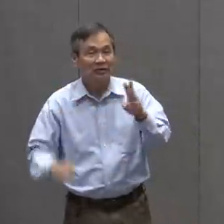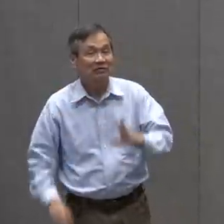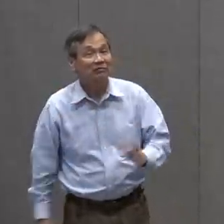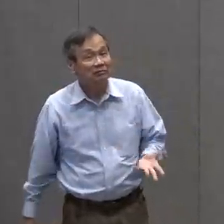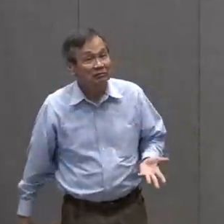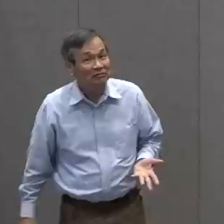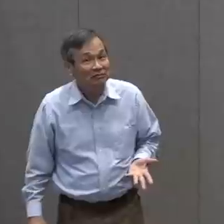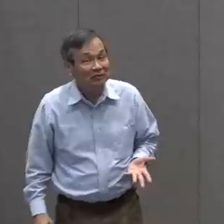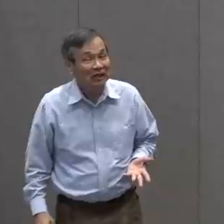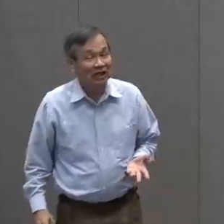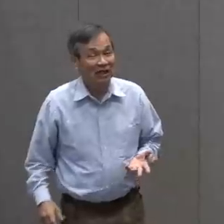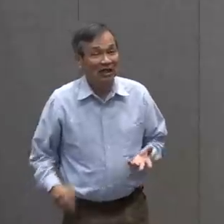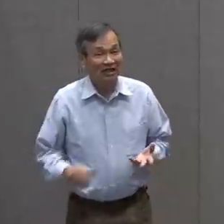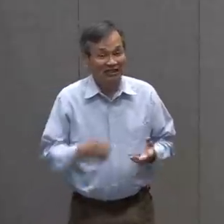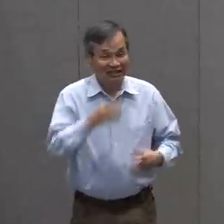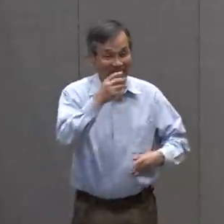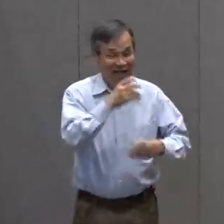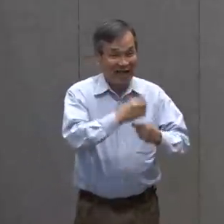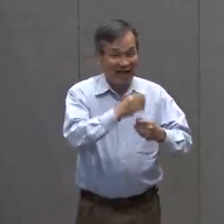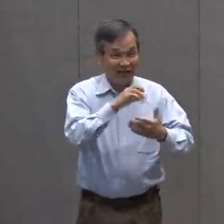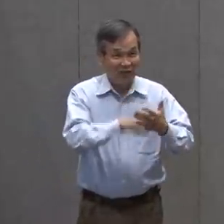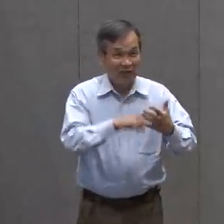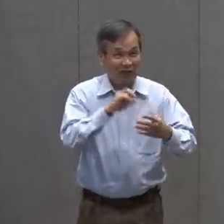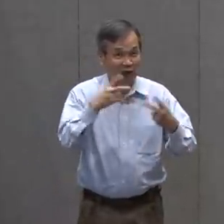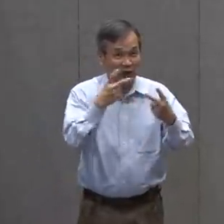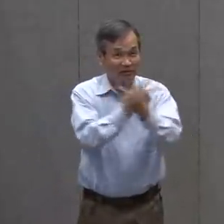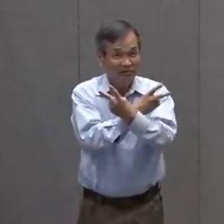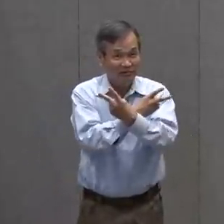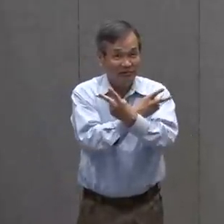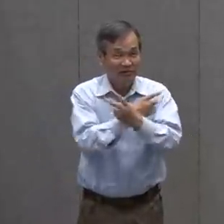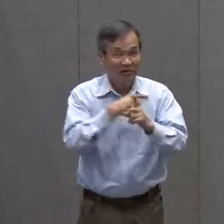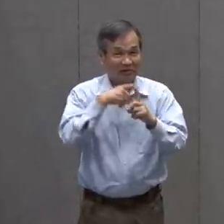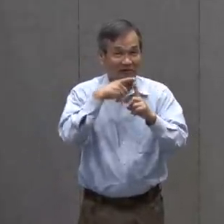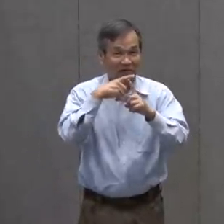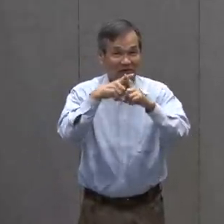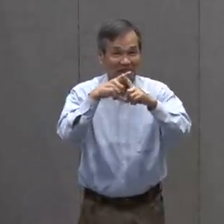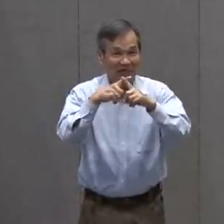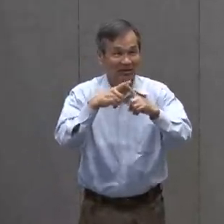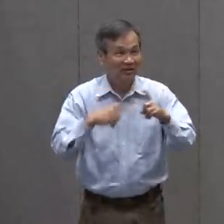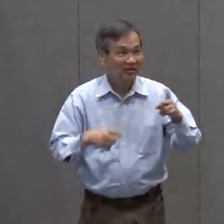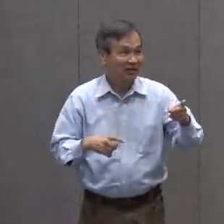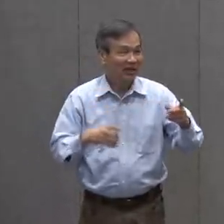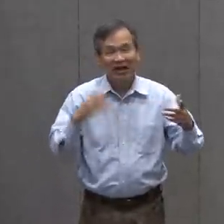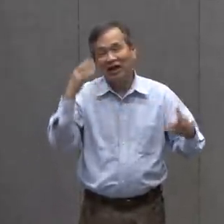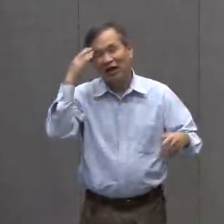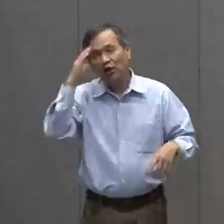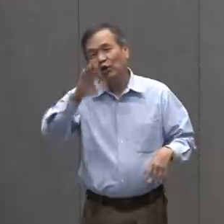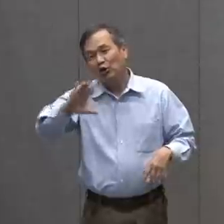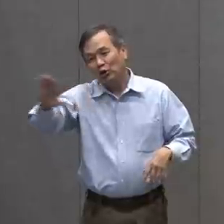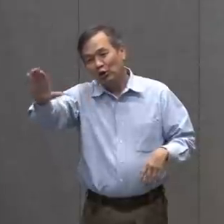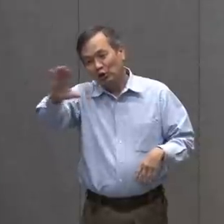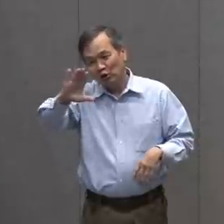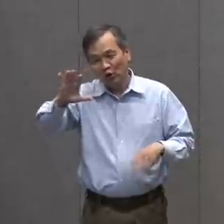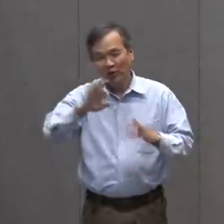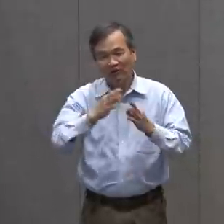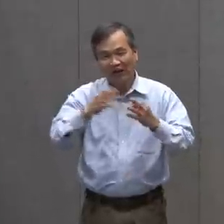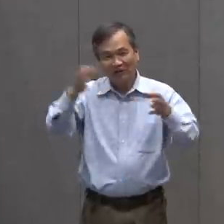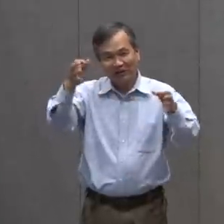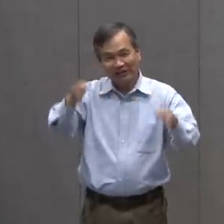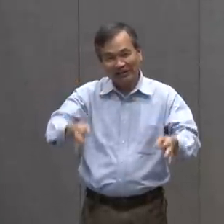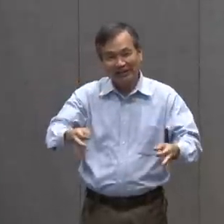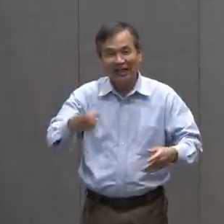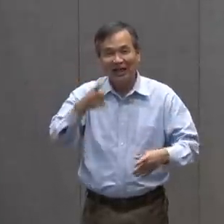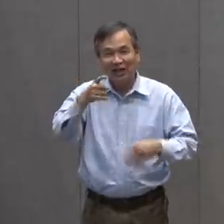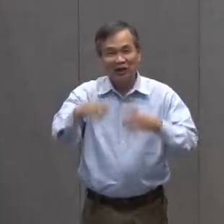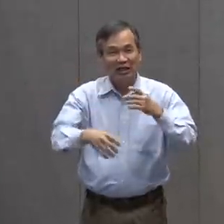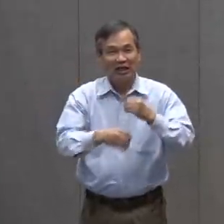I don't know. That is a variation that we could use. If your family decides, whoever you're playing against, you can add